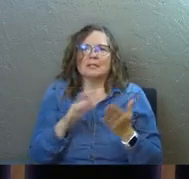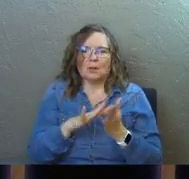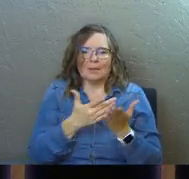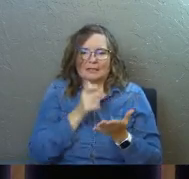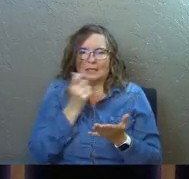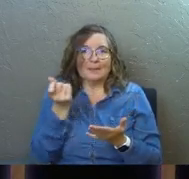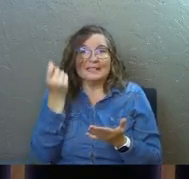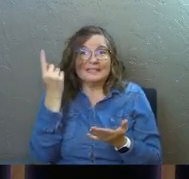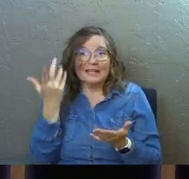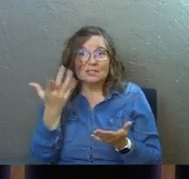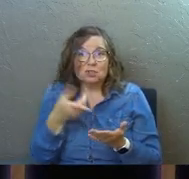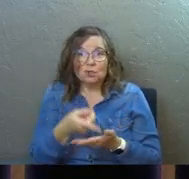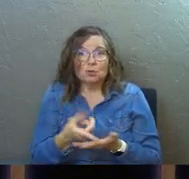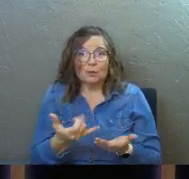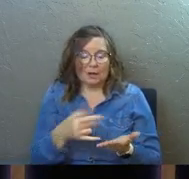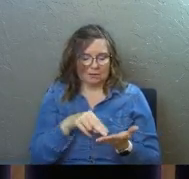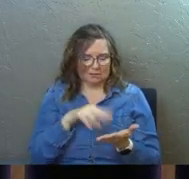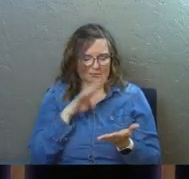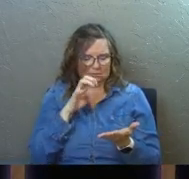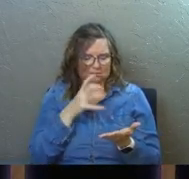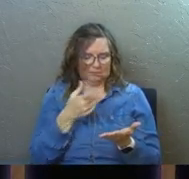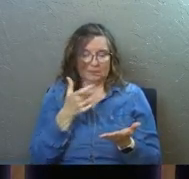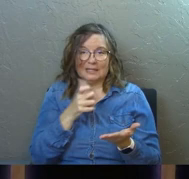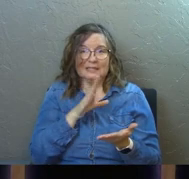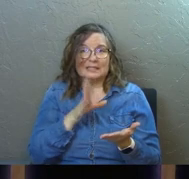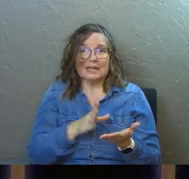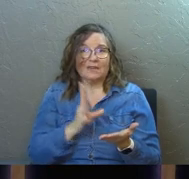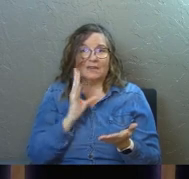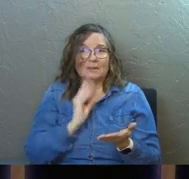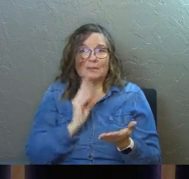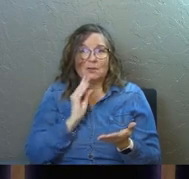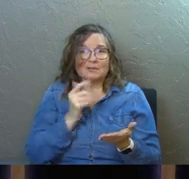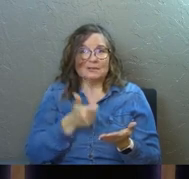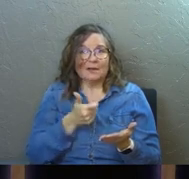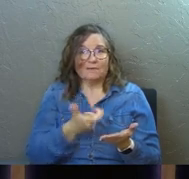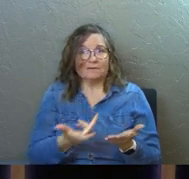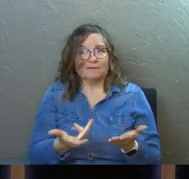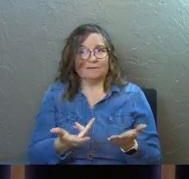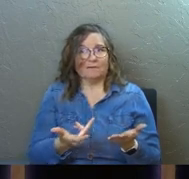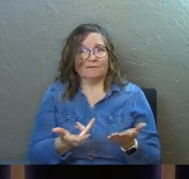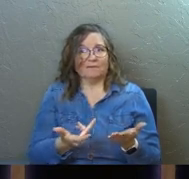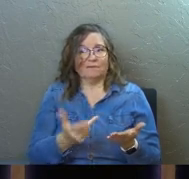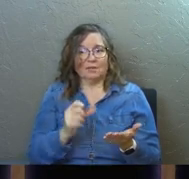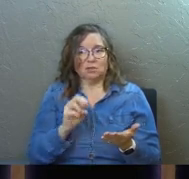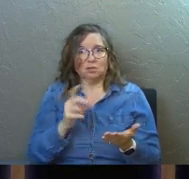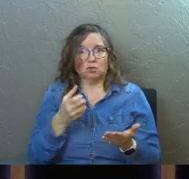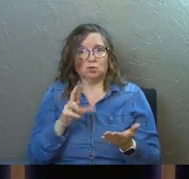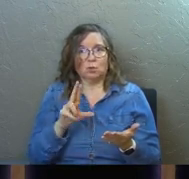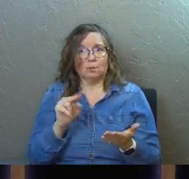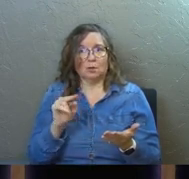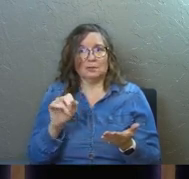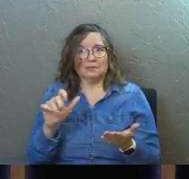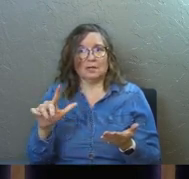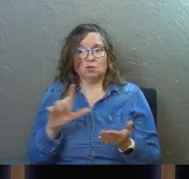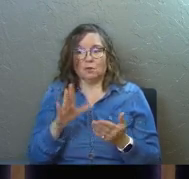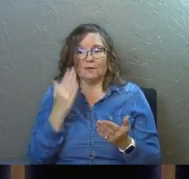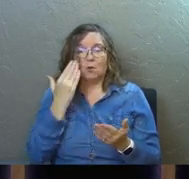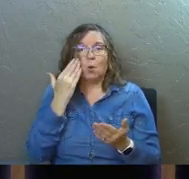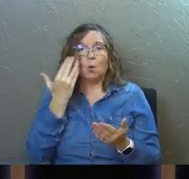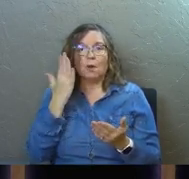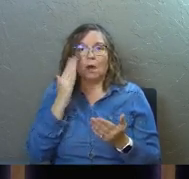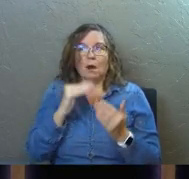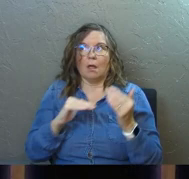stuff in your Bible that doesn't make any sense to you, because it's never been supernatural. You've never known God at that